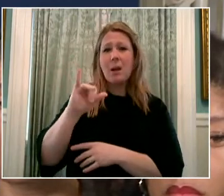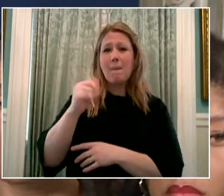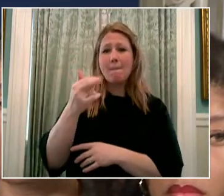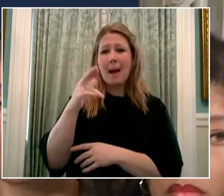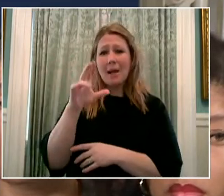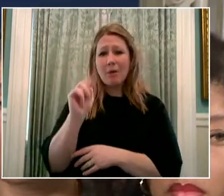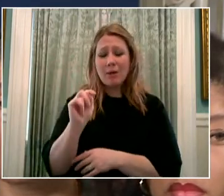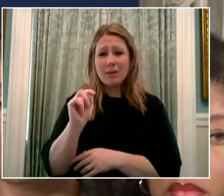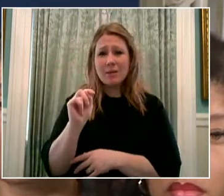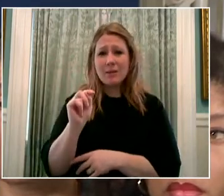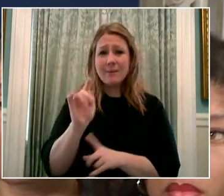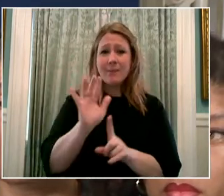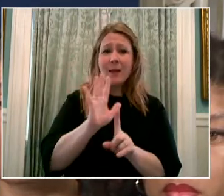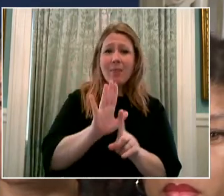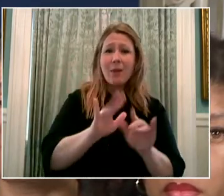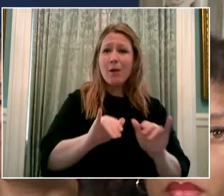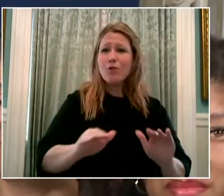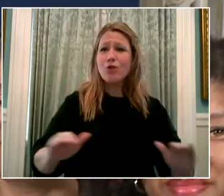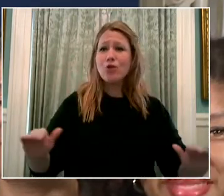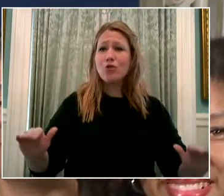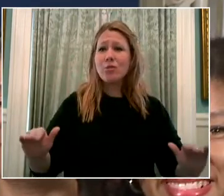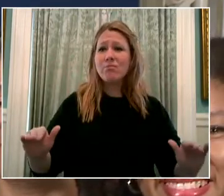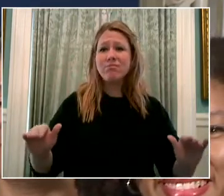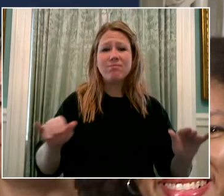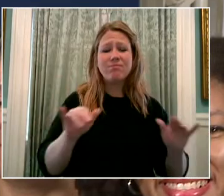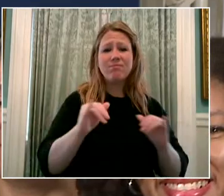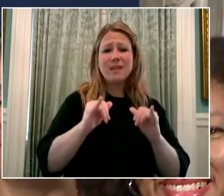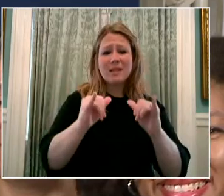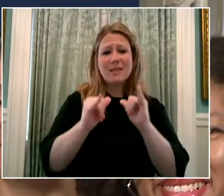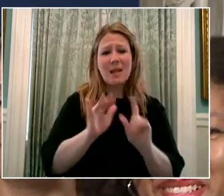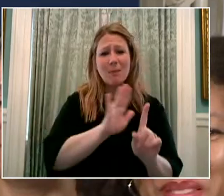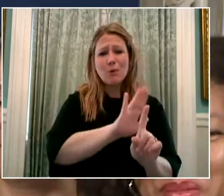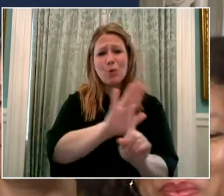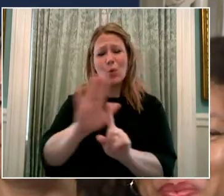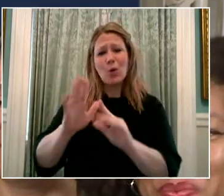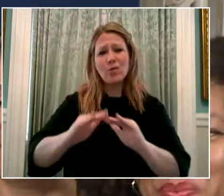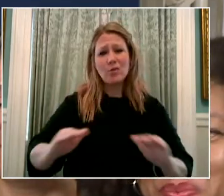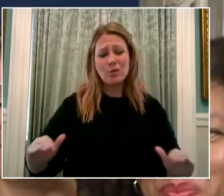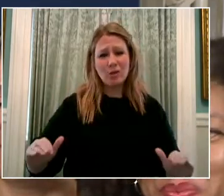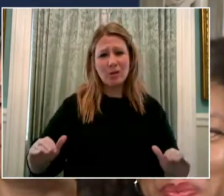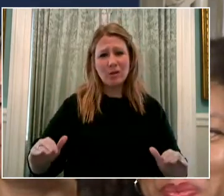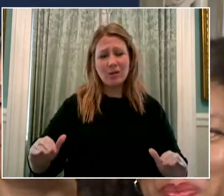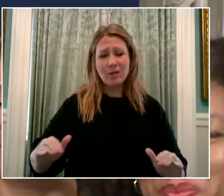cameraman is the same. Is the same. It's the same.